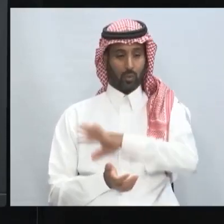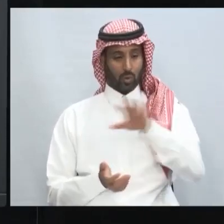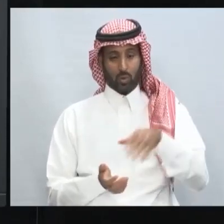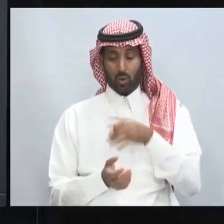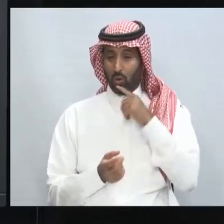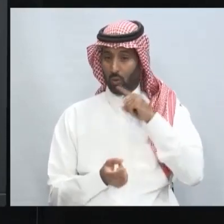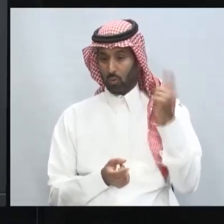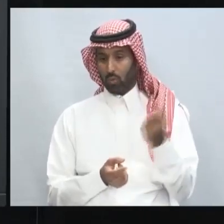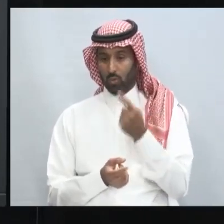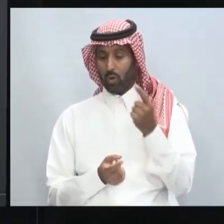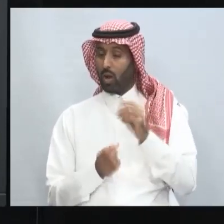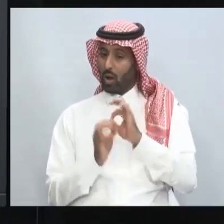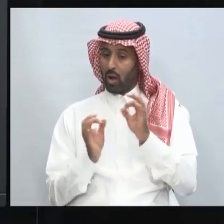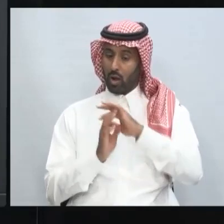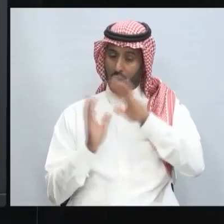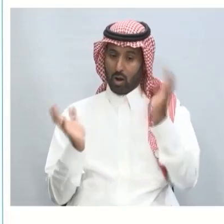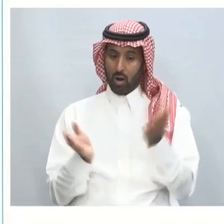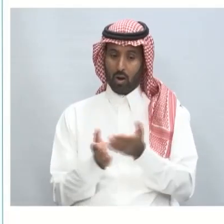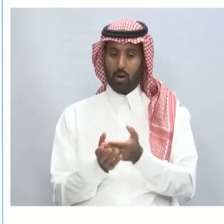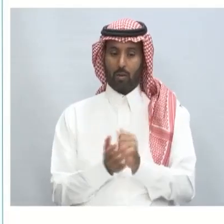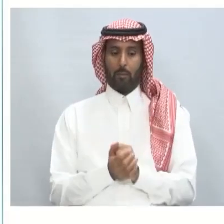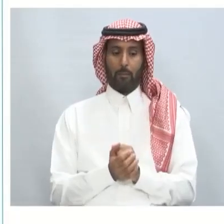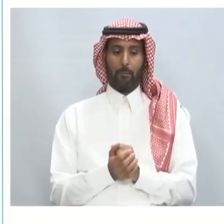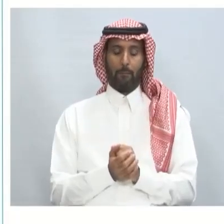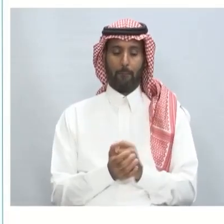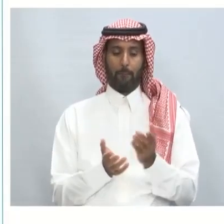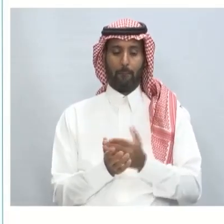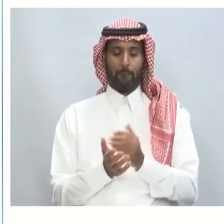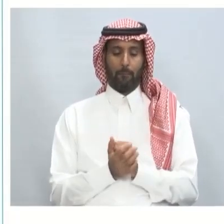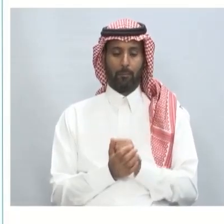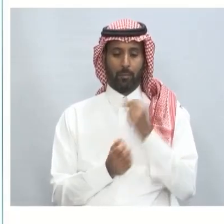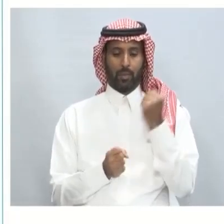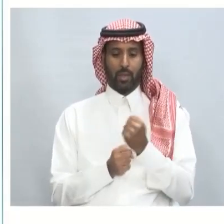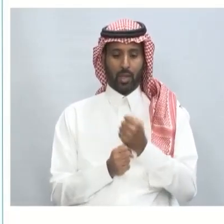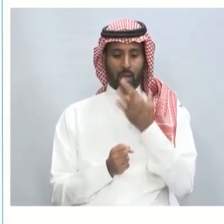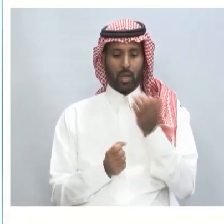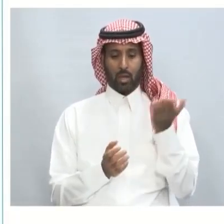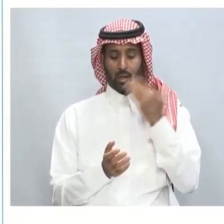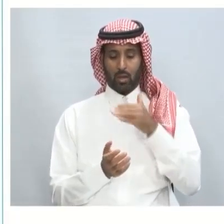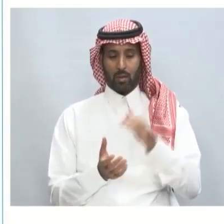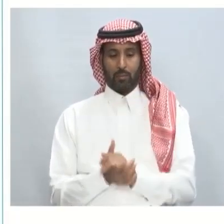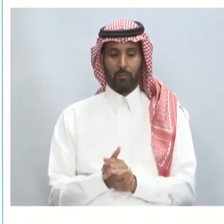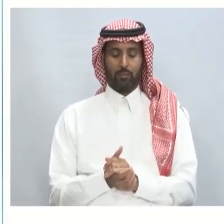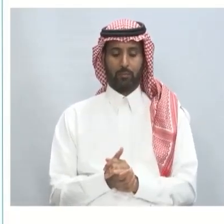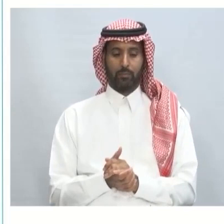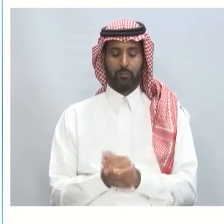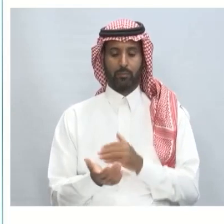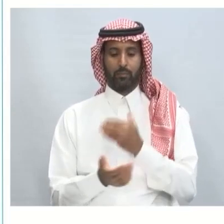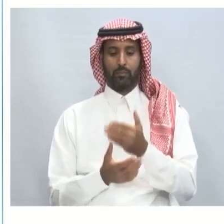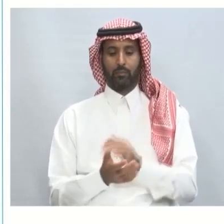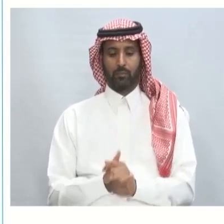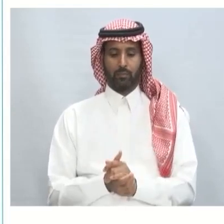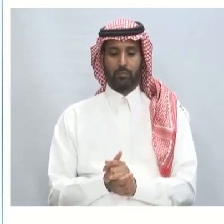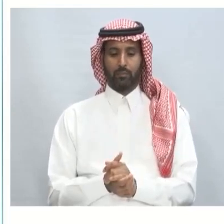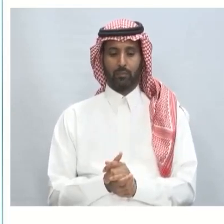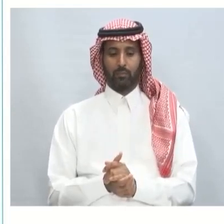means the whole world. So my entire senior seminar grade, you can say the whole grade, is based on a